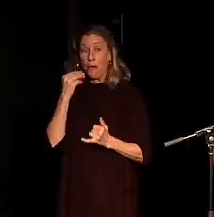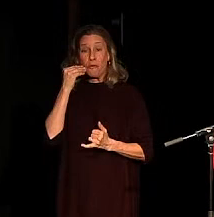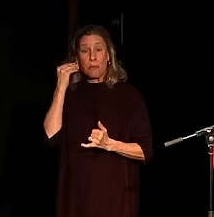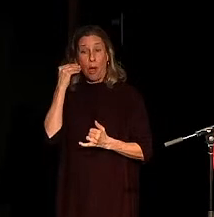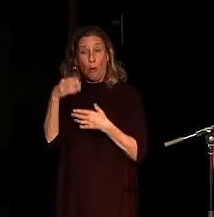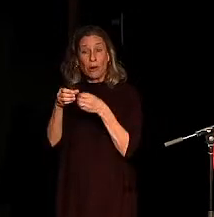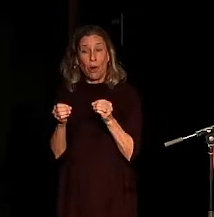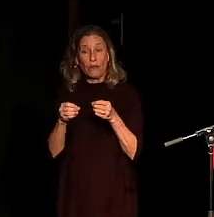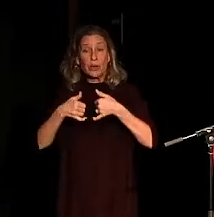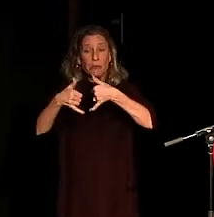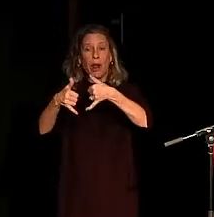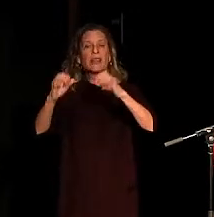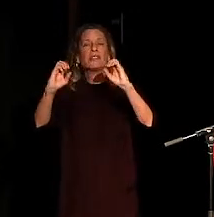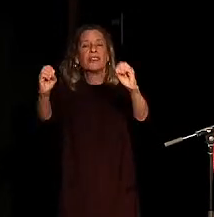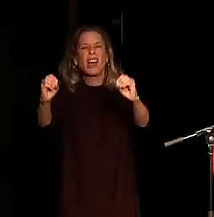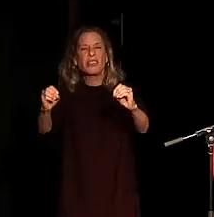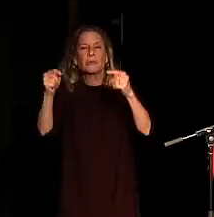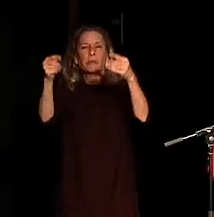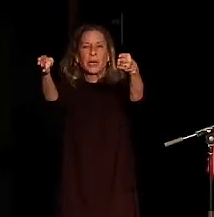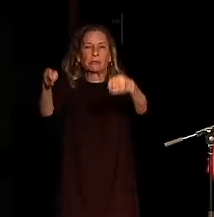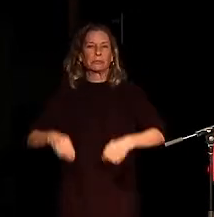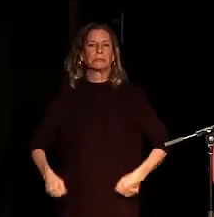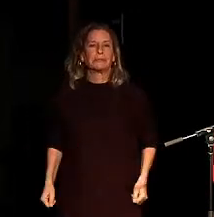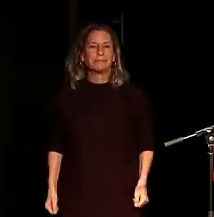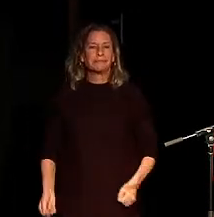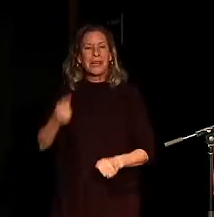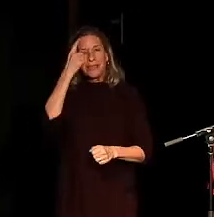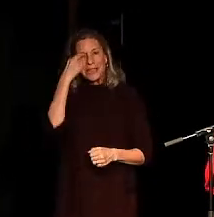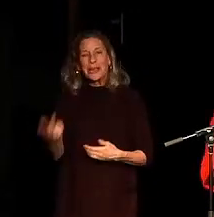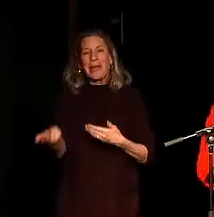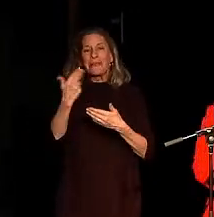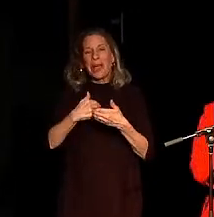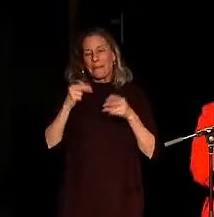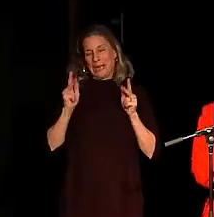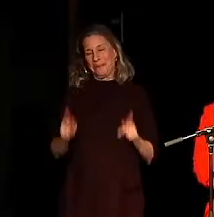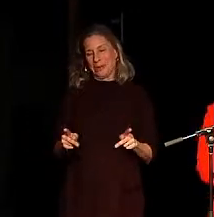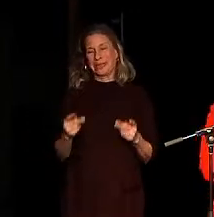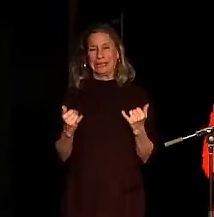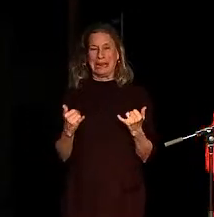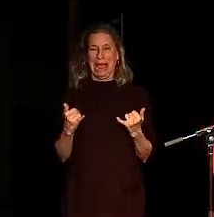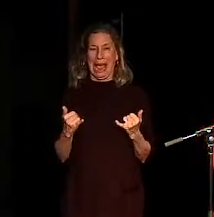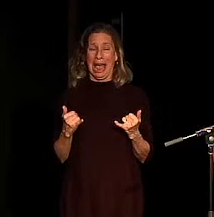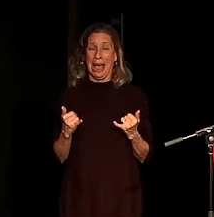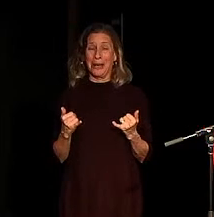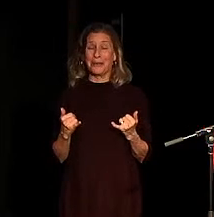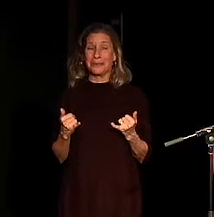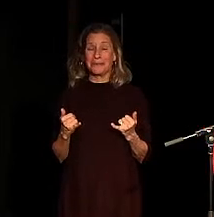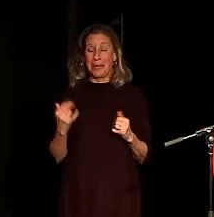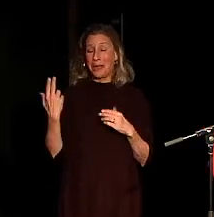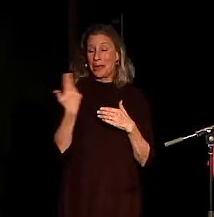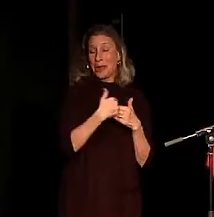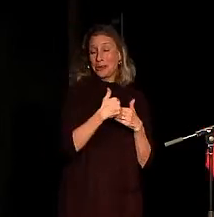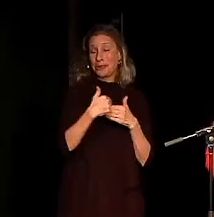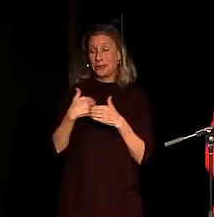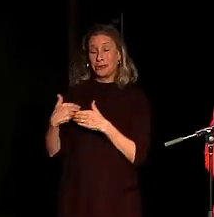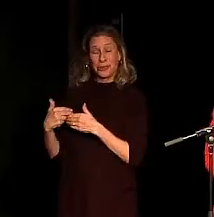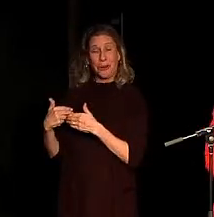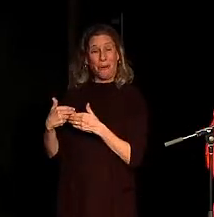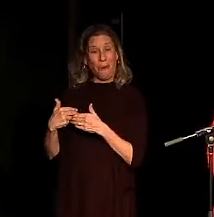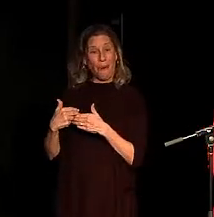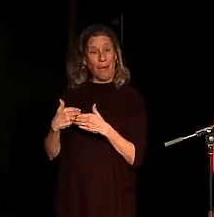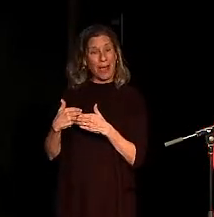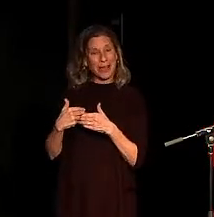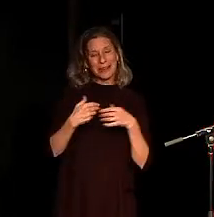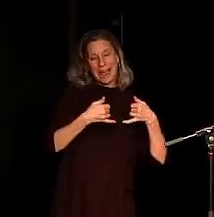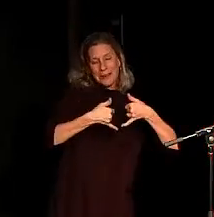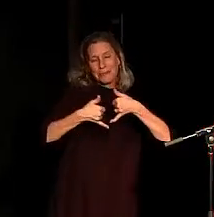you don't get the prize. Another reason to think about coming to opening sessions in person to join this crowd, this sellout